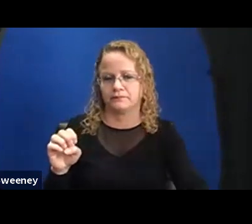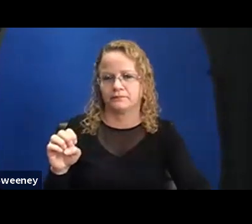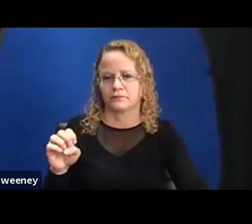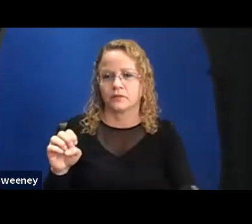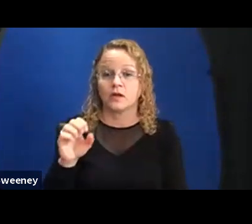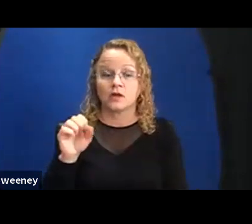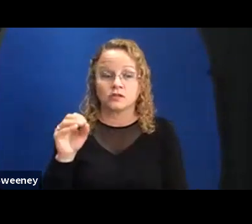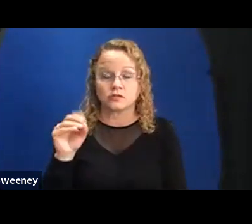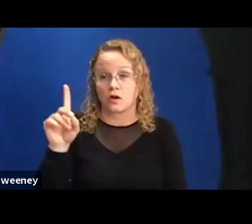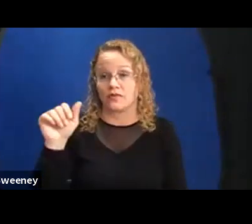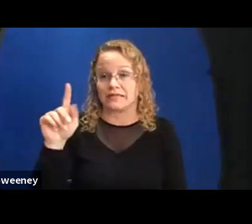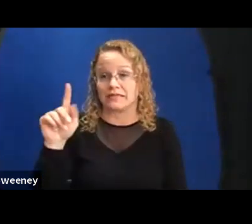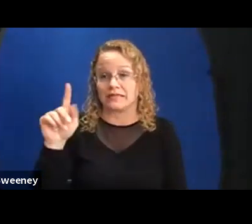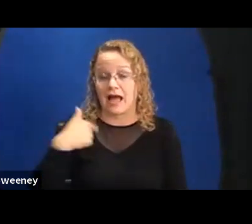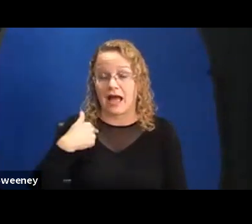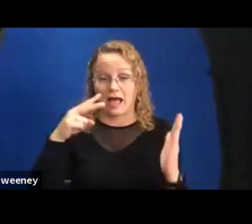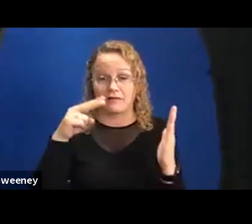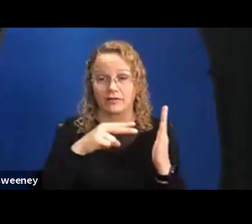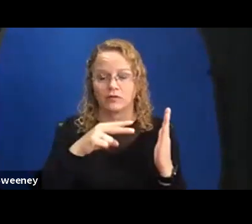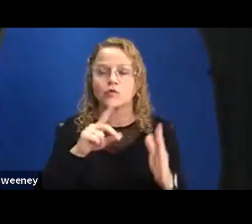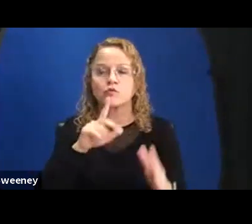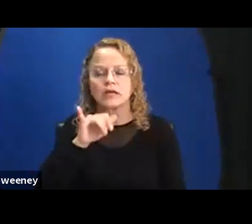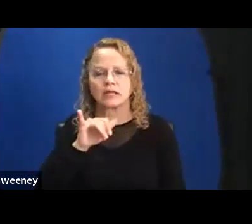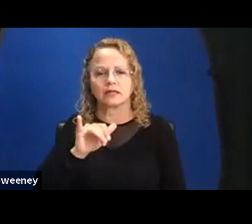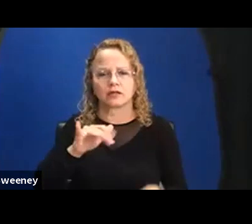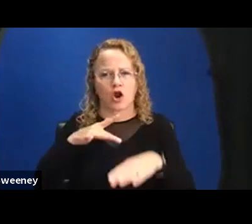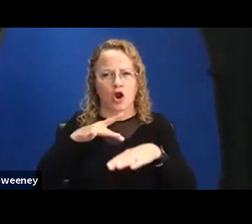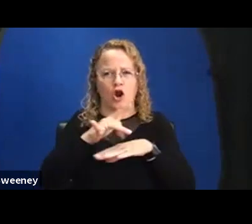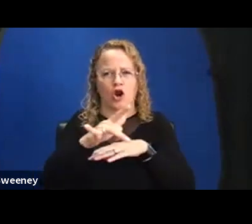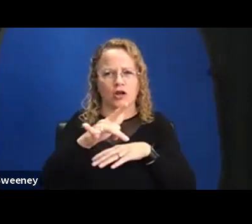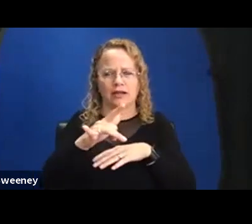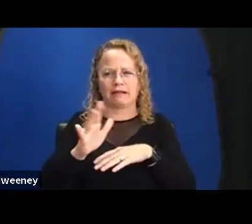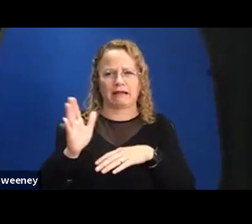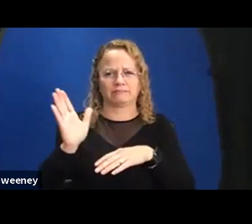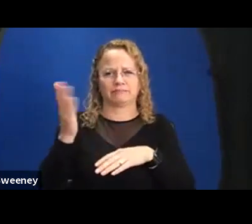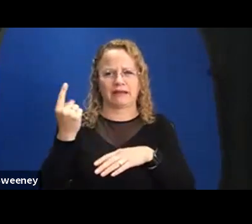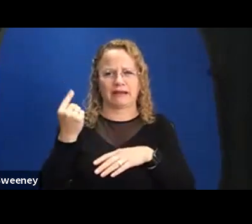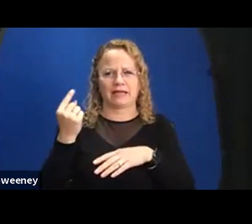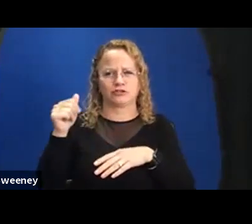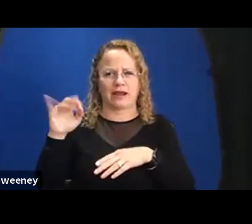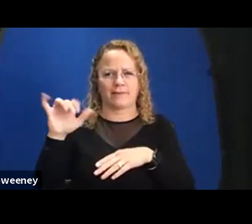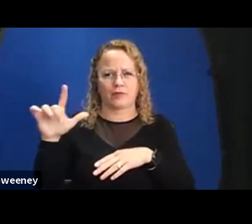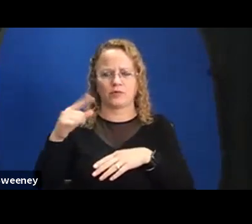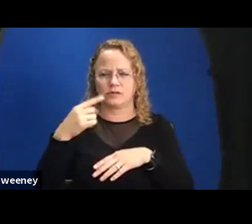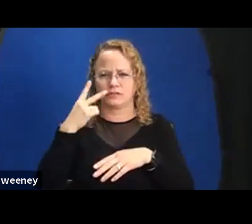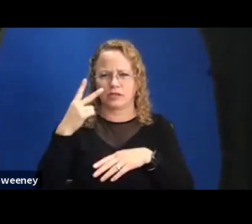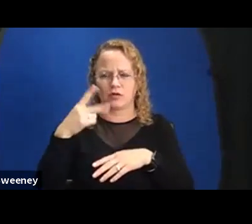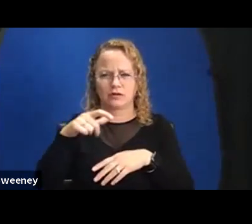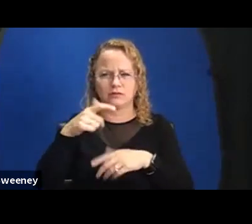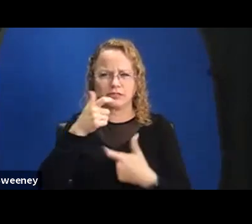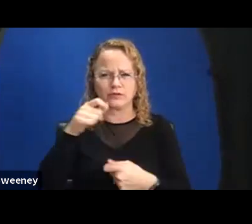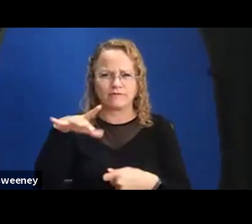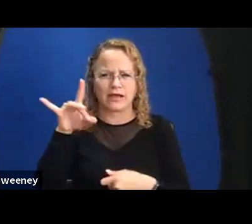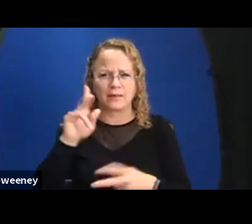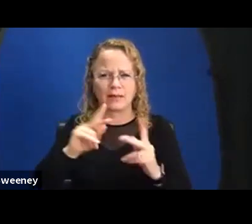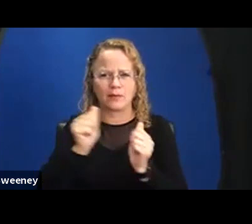So the data that I've looked at, and really early in the pandemic, like April of last year, we saw this really interesting finding that people